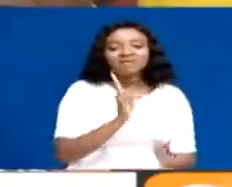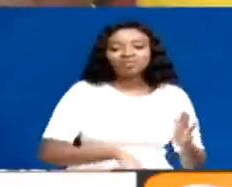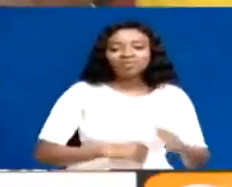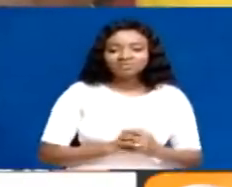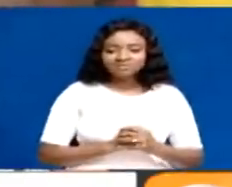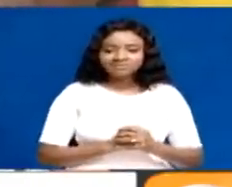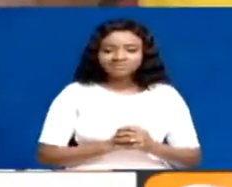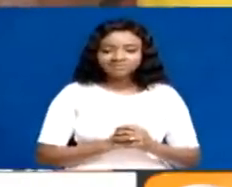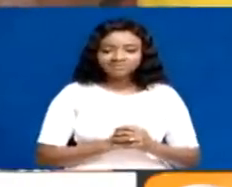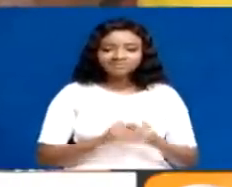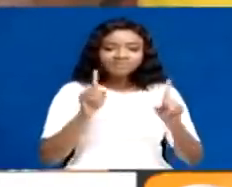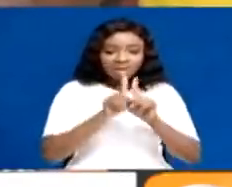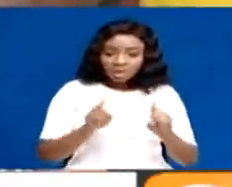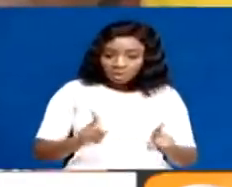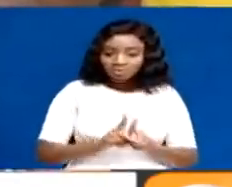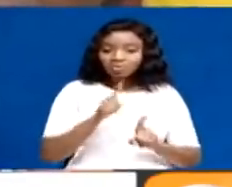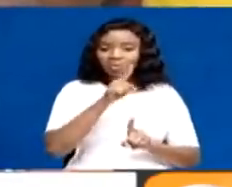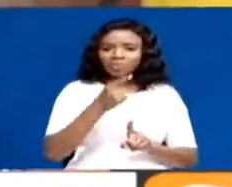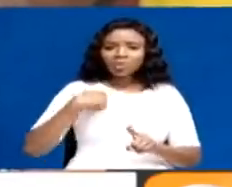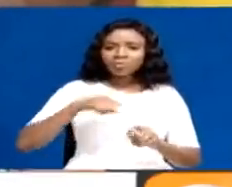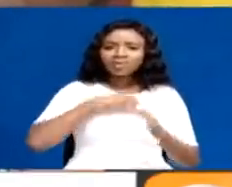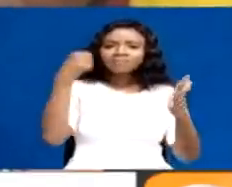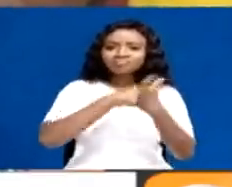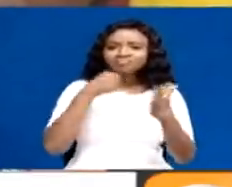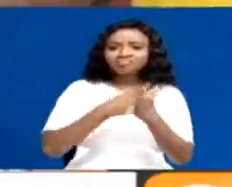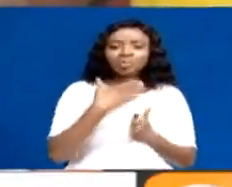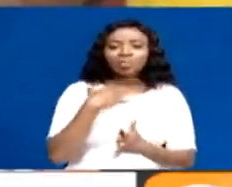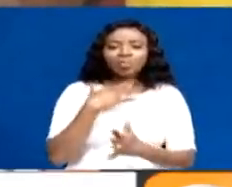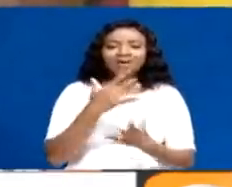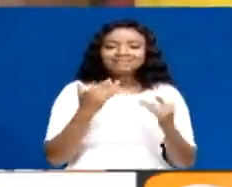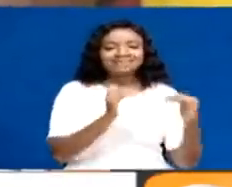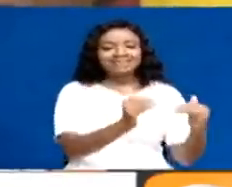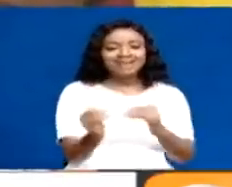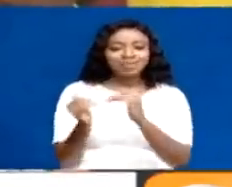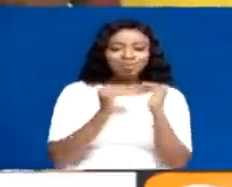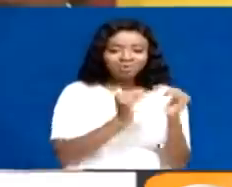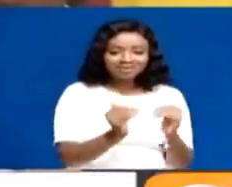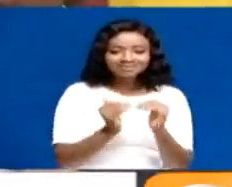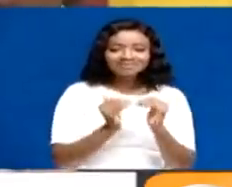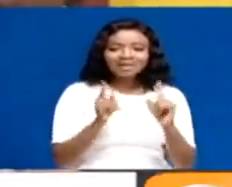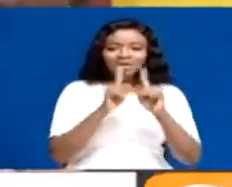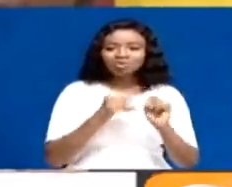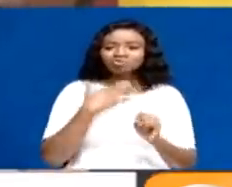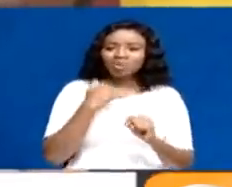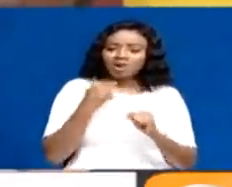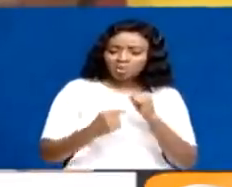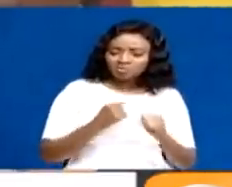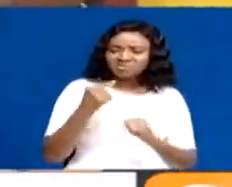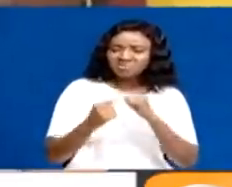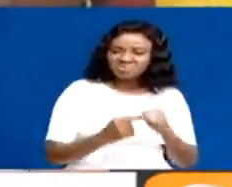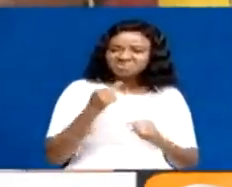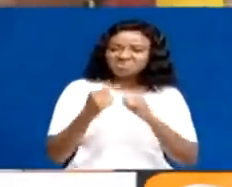is determined to stifle democracy. That is determined to continue